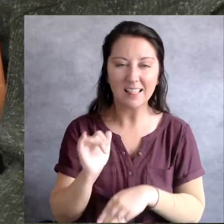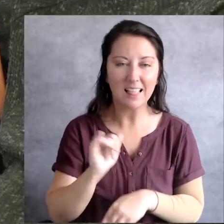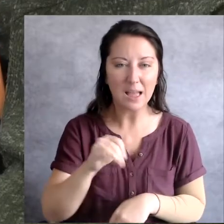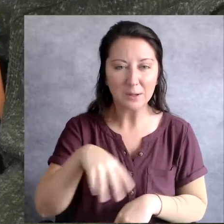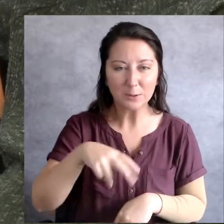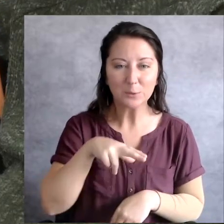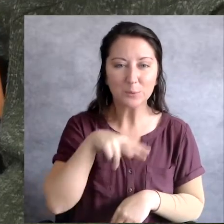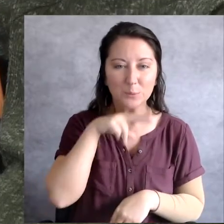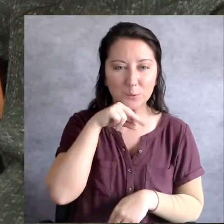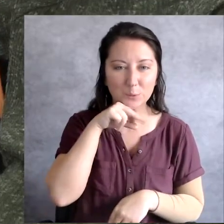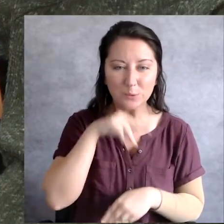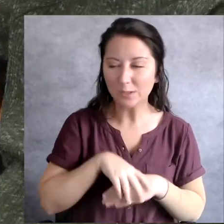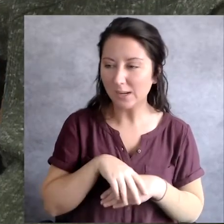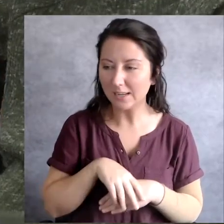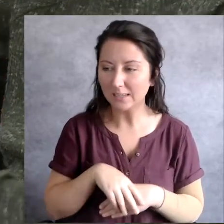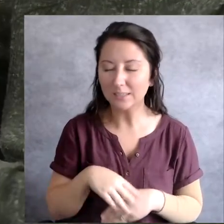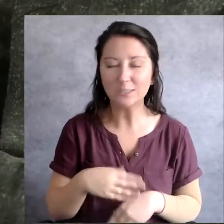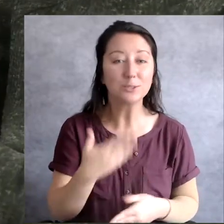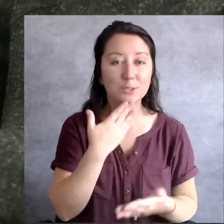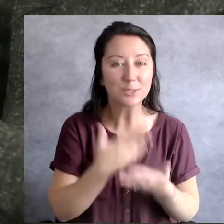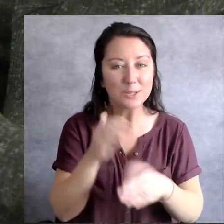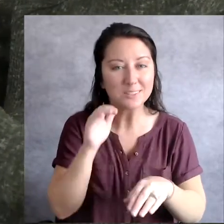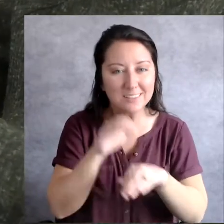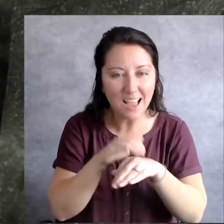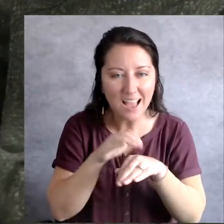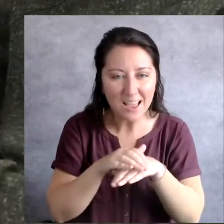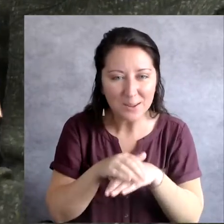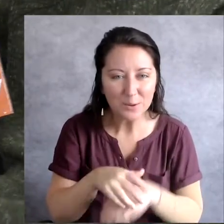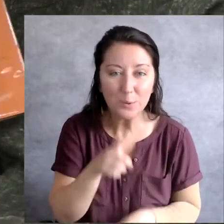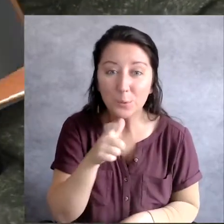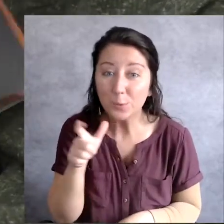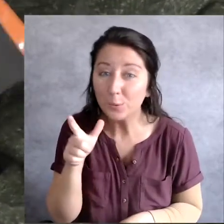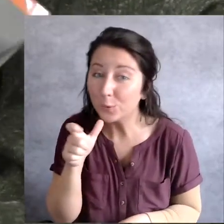say goodnight, hoo, hoo, hoo.